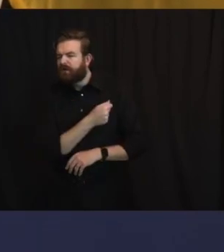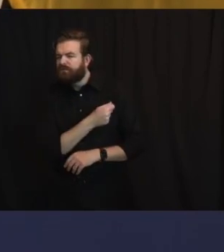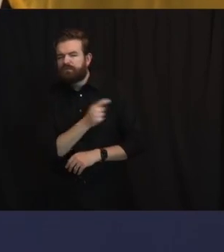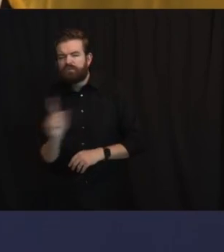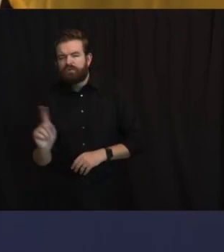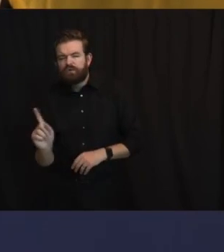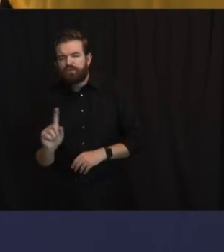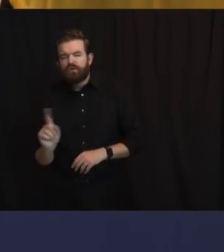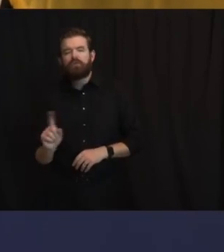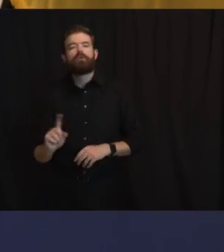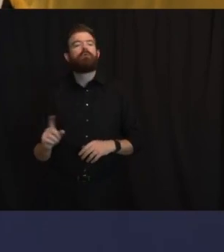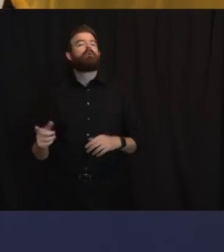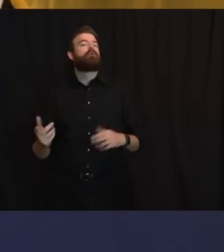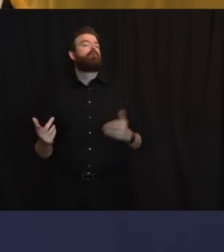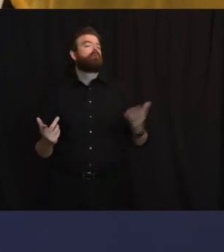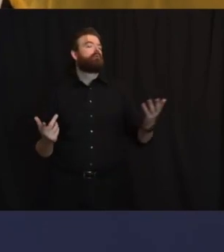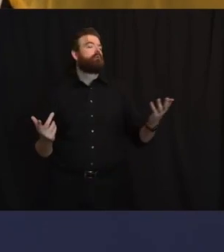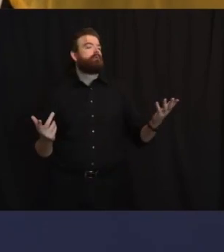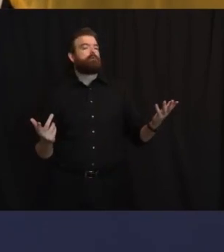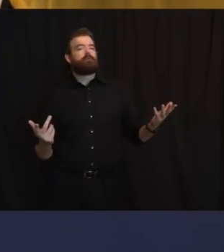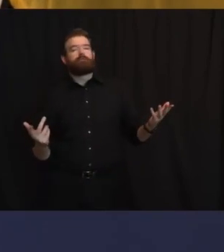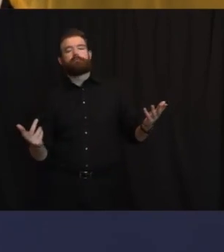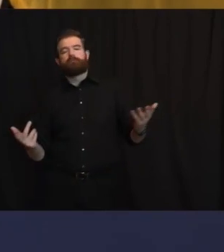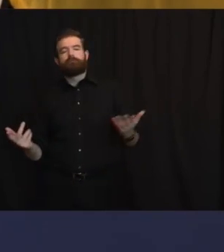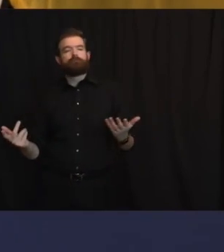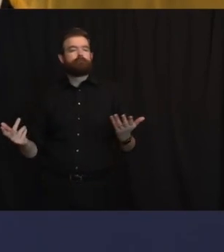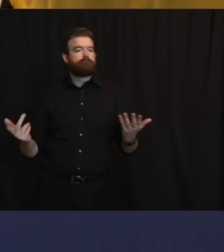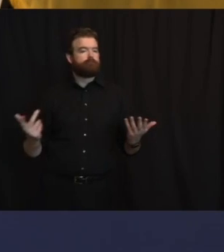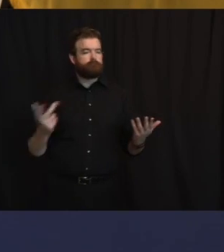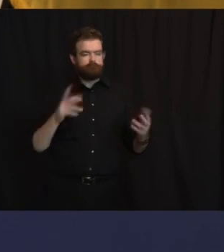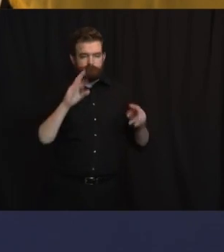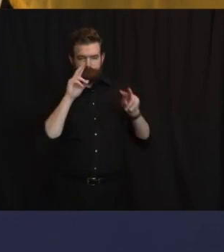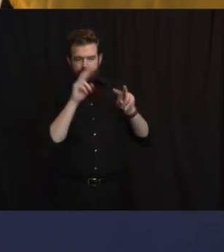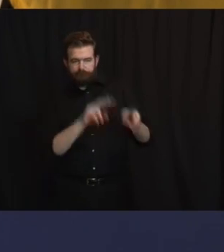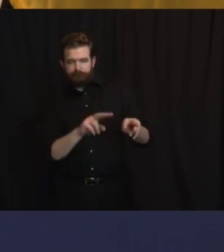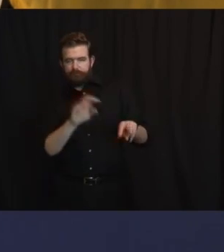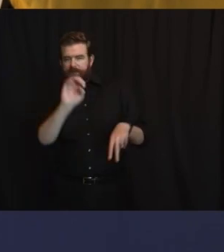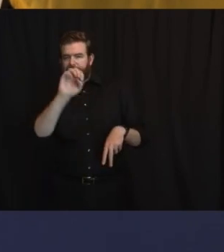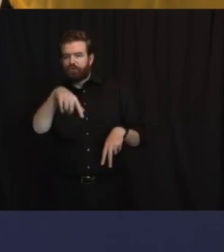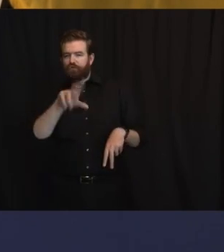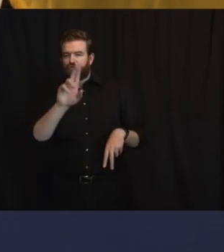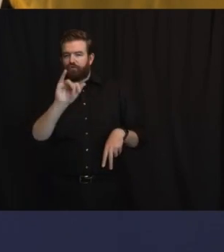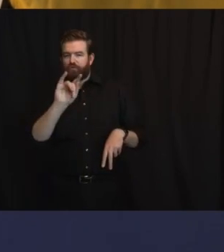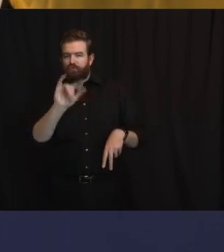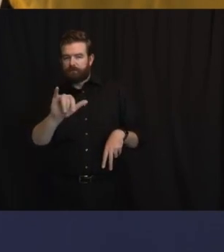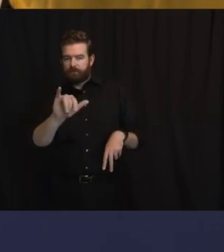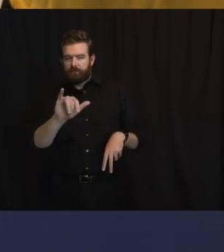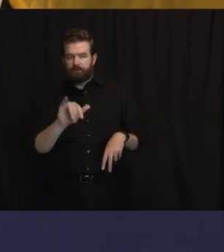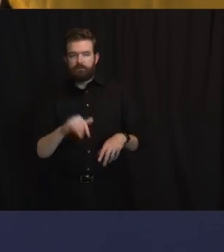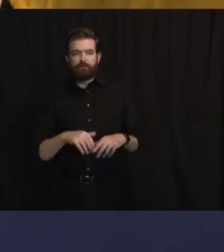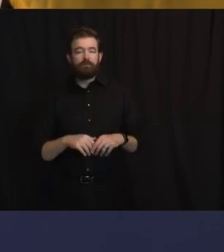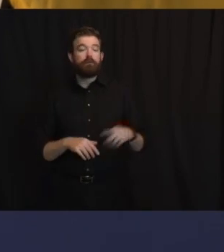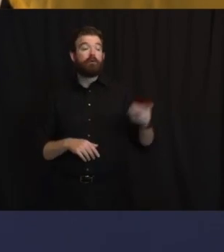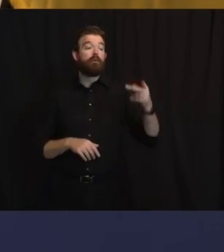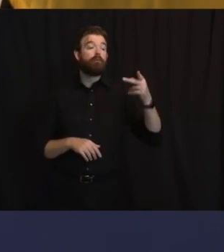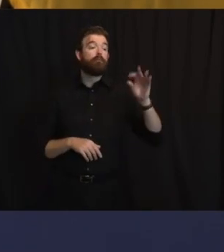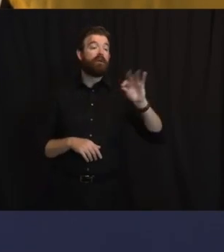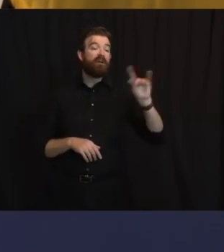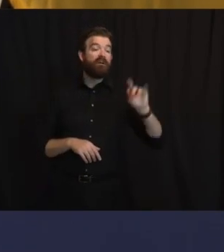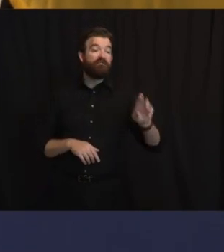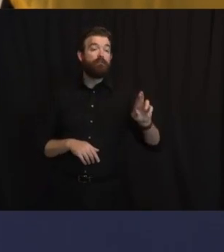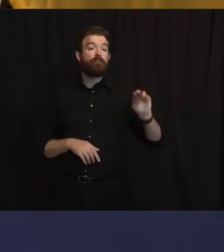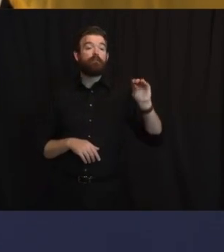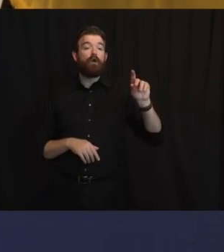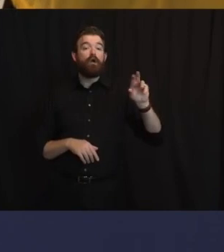equity, right? Because this is a weapon that we've got that can get places that the other vaccines it's a lot harder to get to.